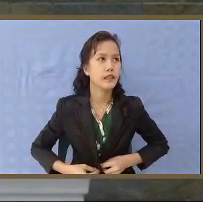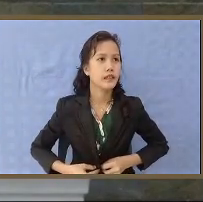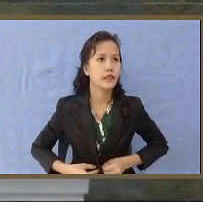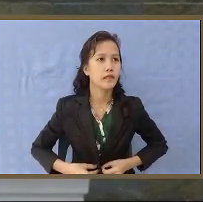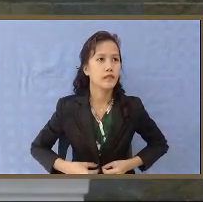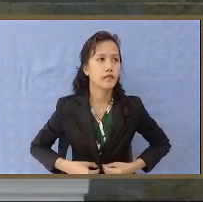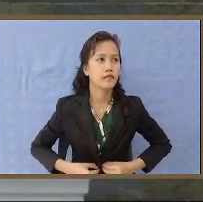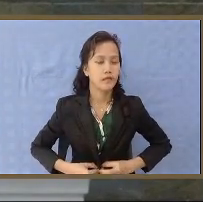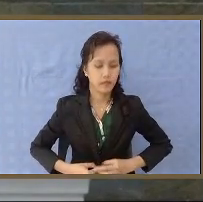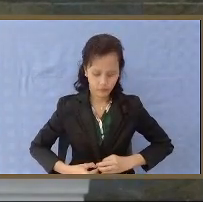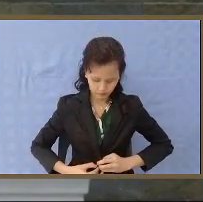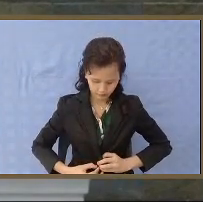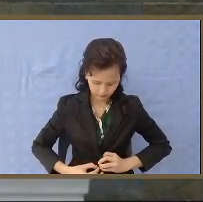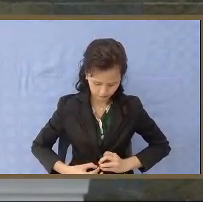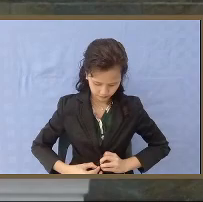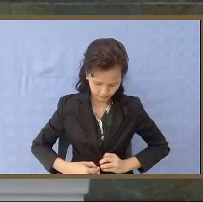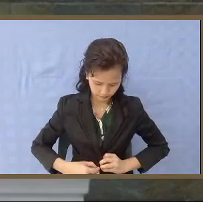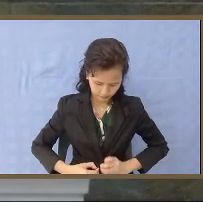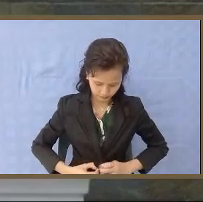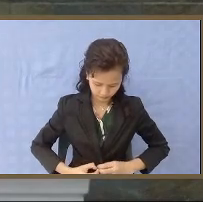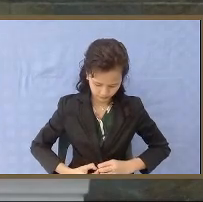All right.